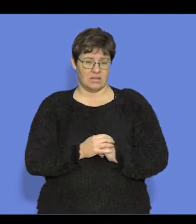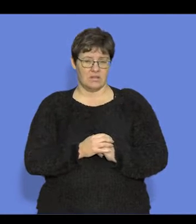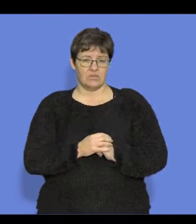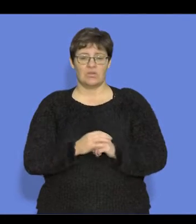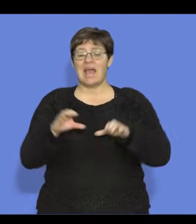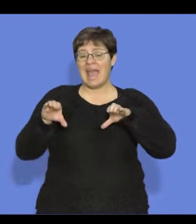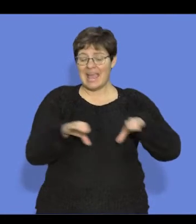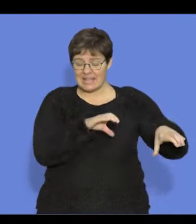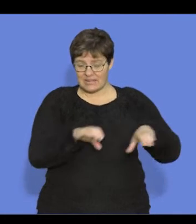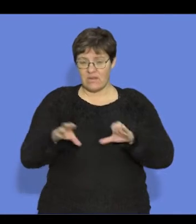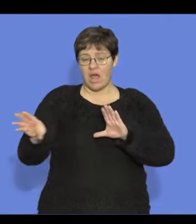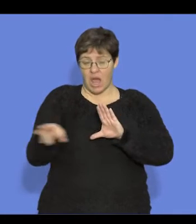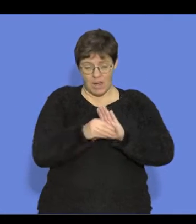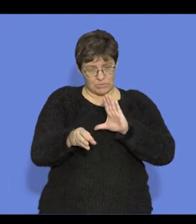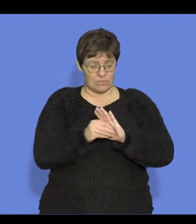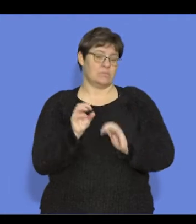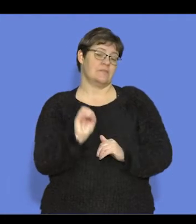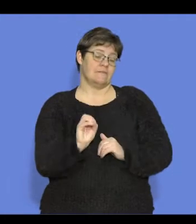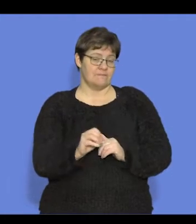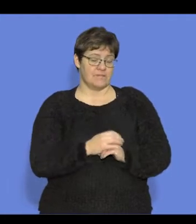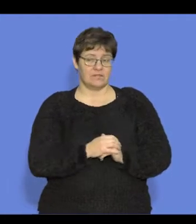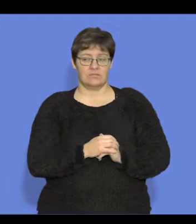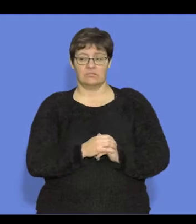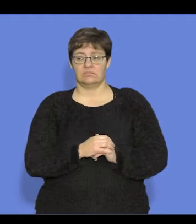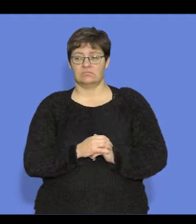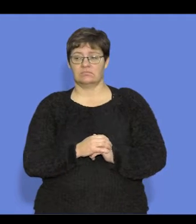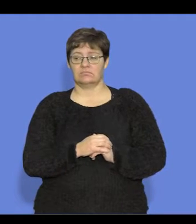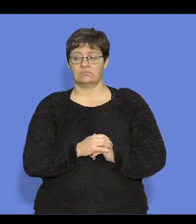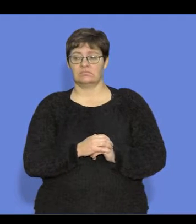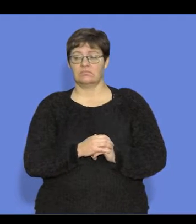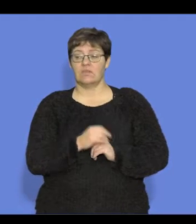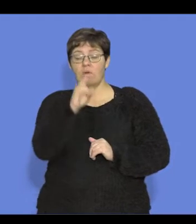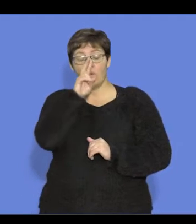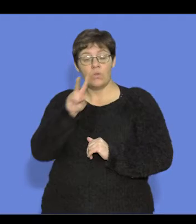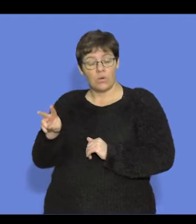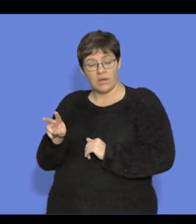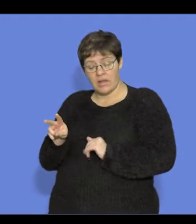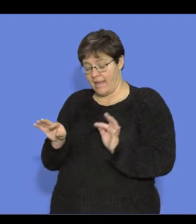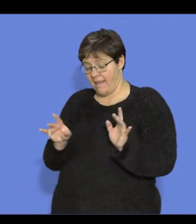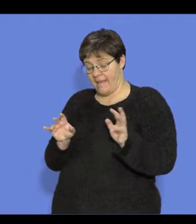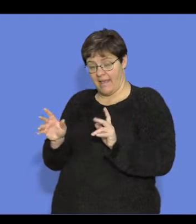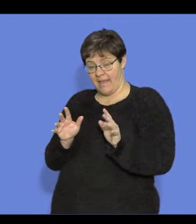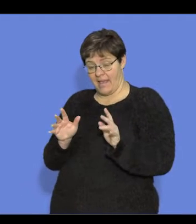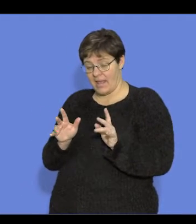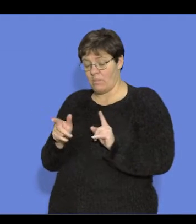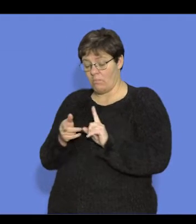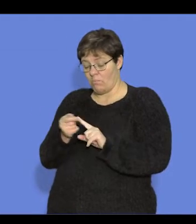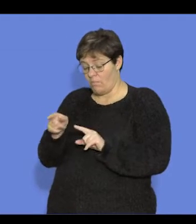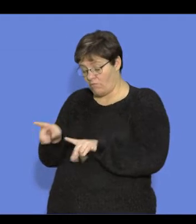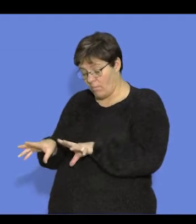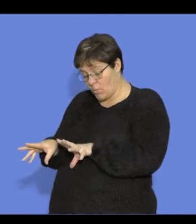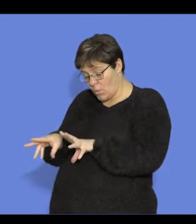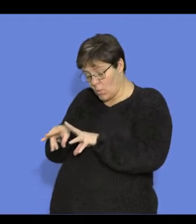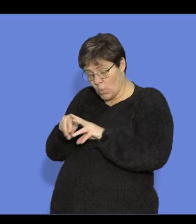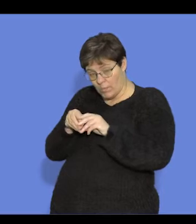active absorption as well. So what we've looked at is how water moves into